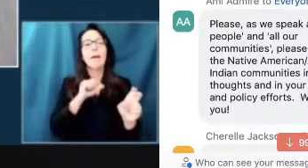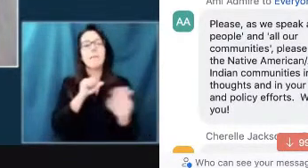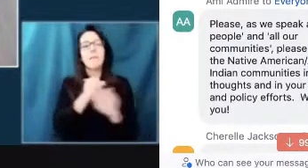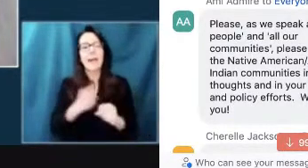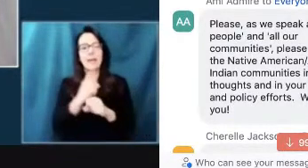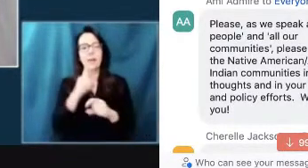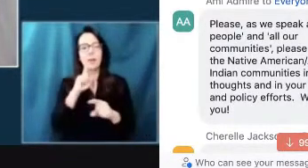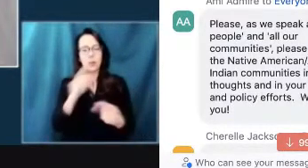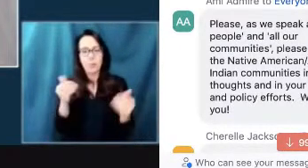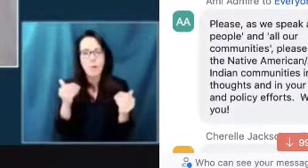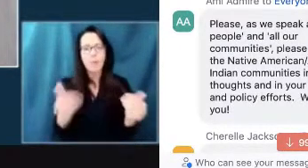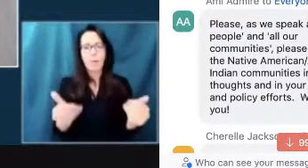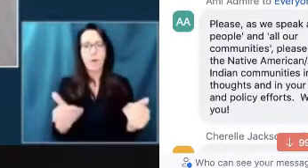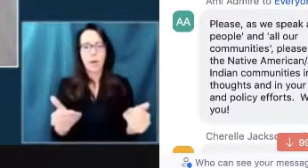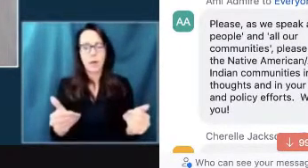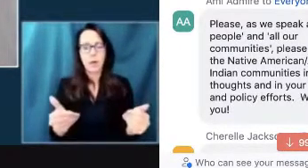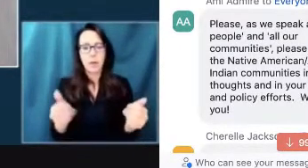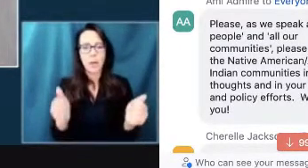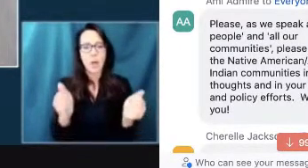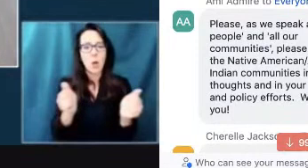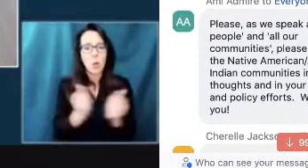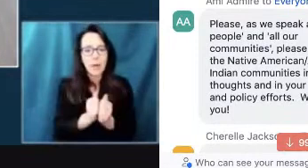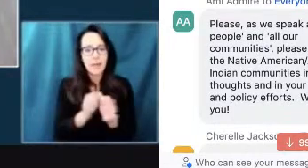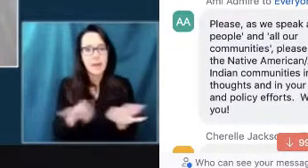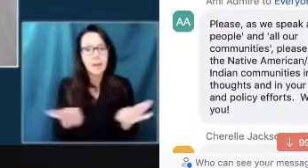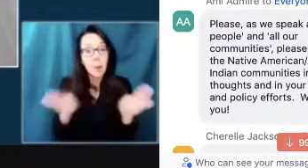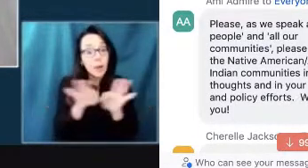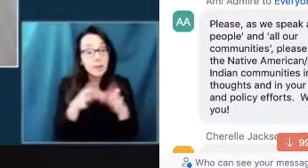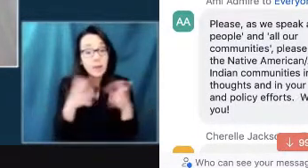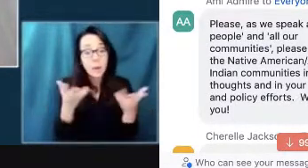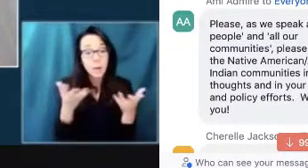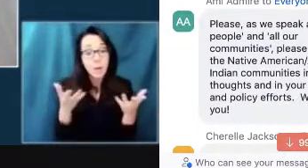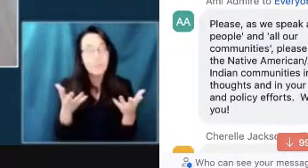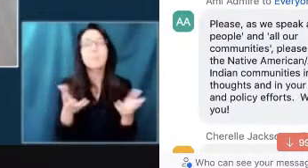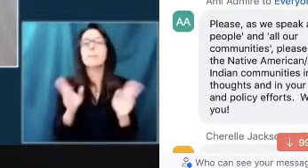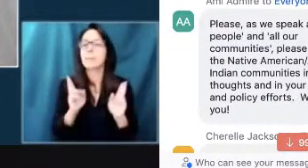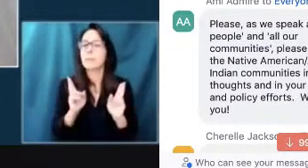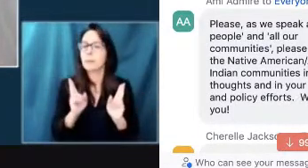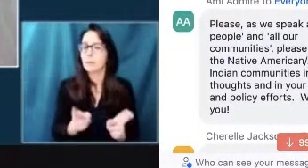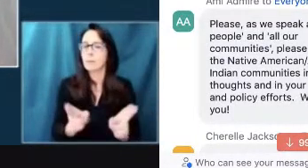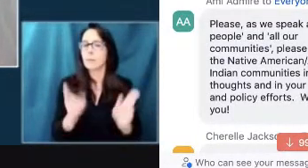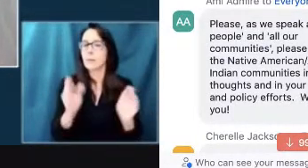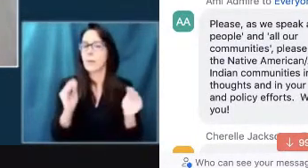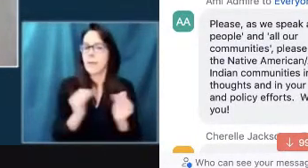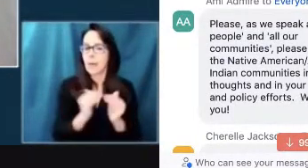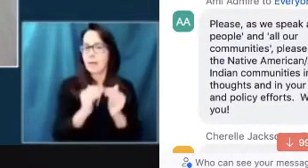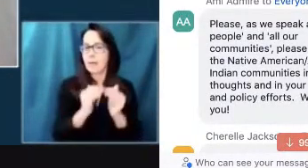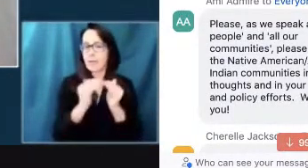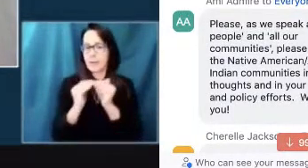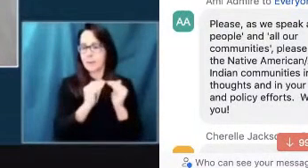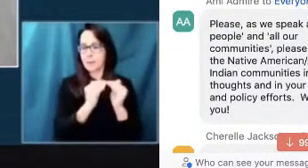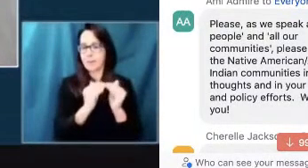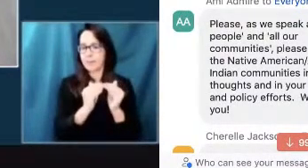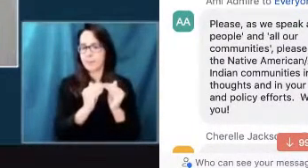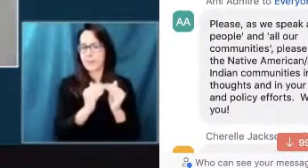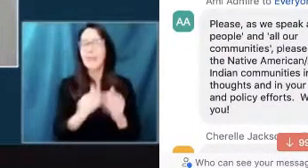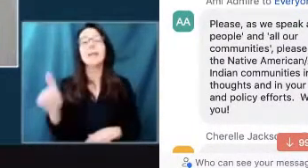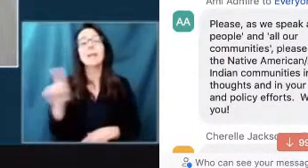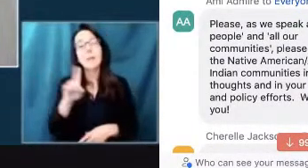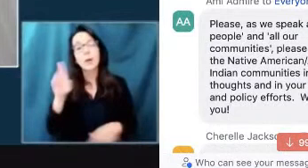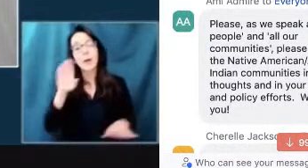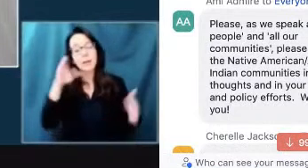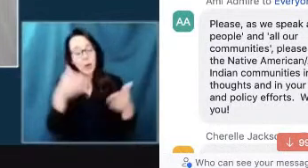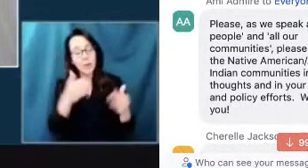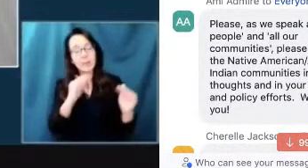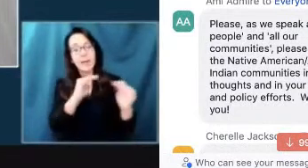the urgency of equity. And it's because of this focus, the California Democrats' focus on equity, I am